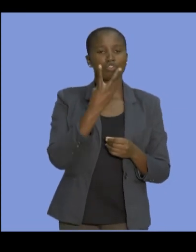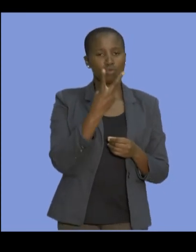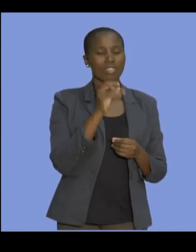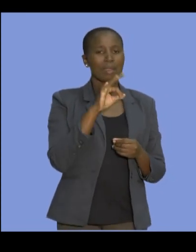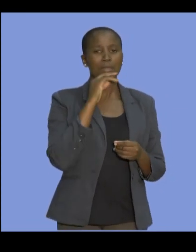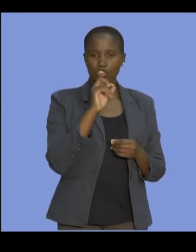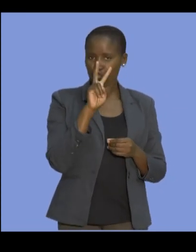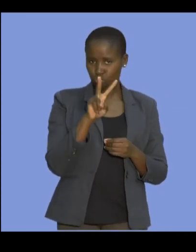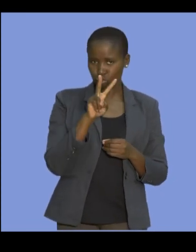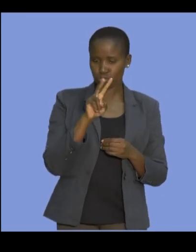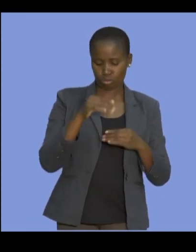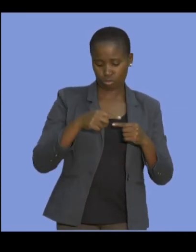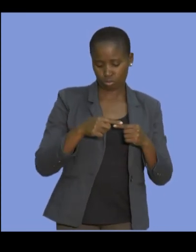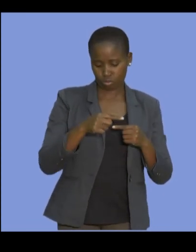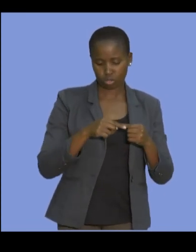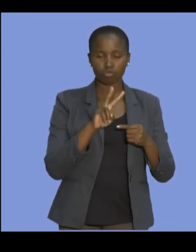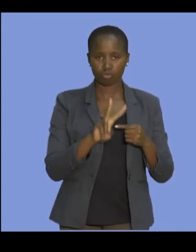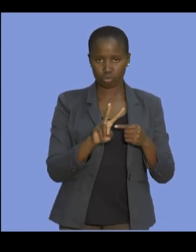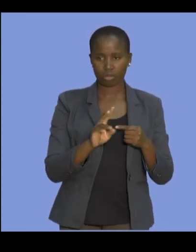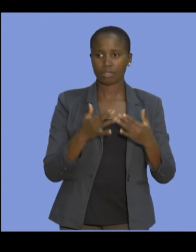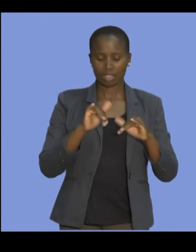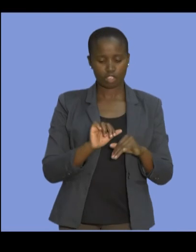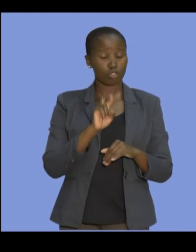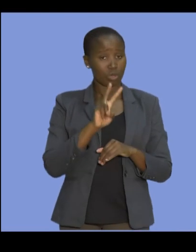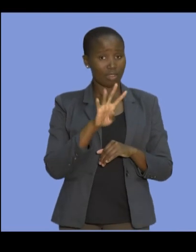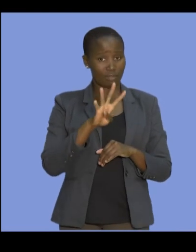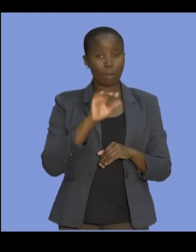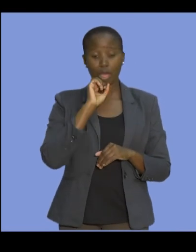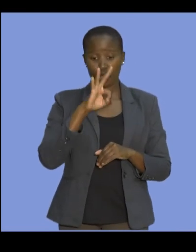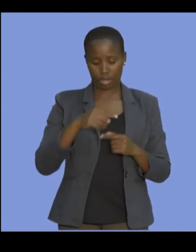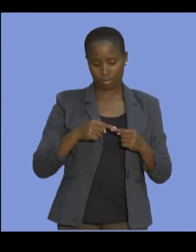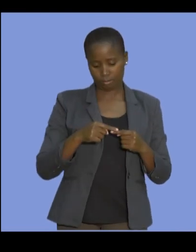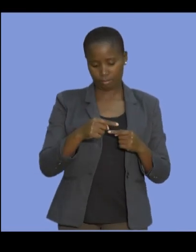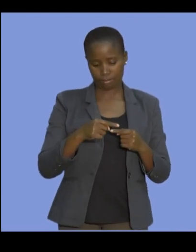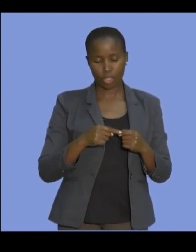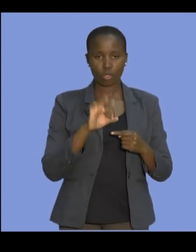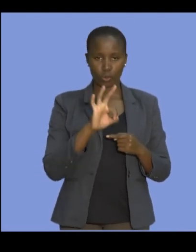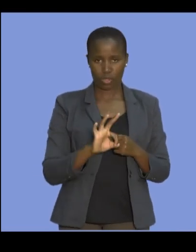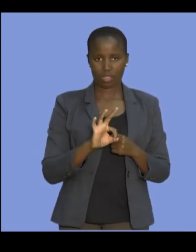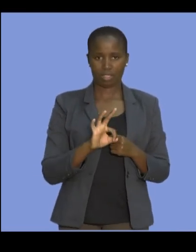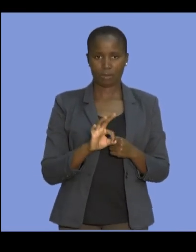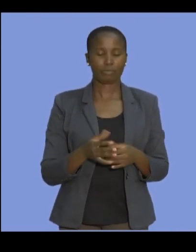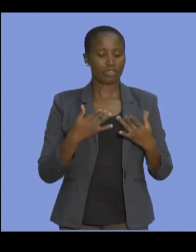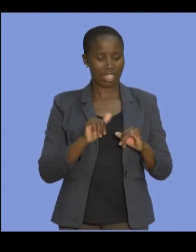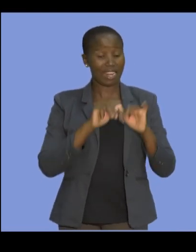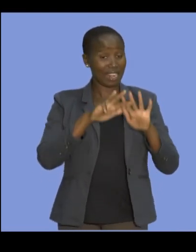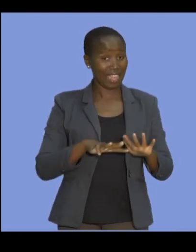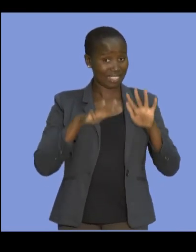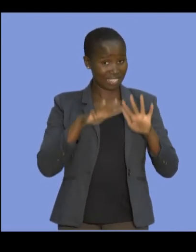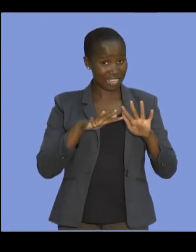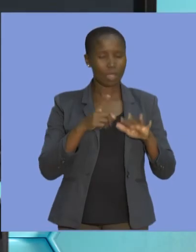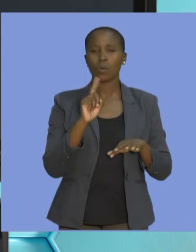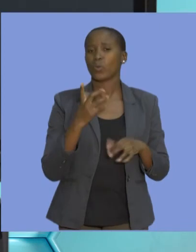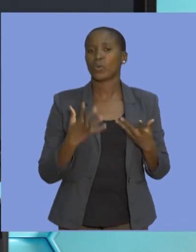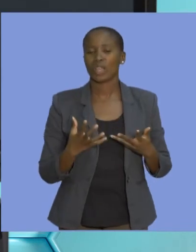average. 24 is 3 units above the average. And 19 is